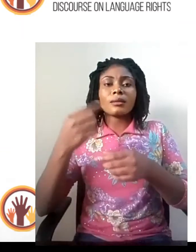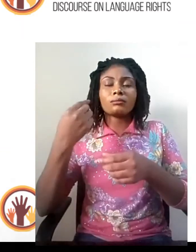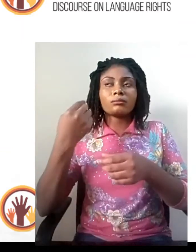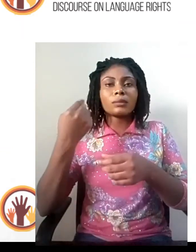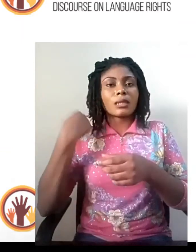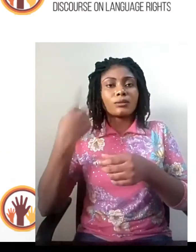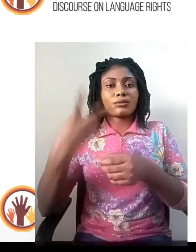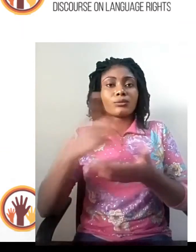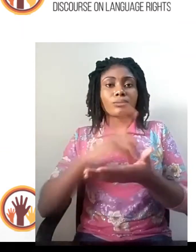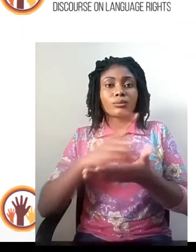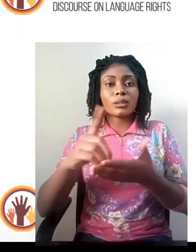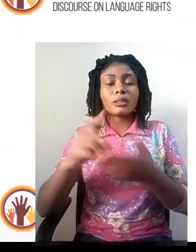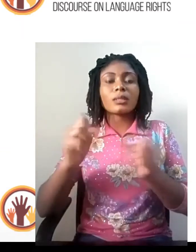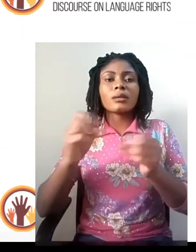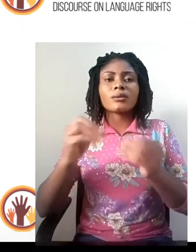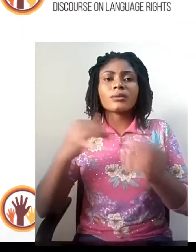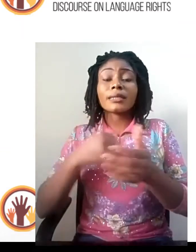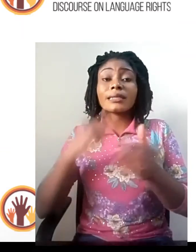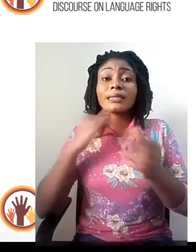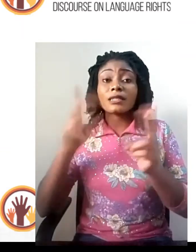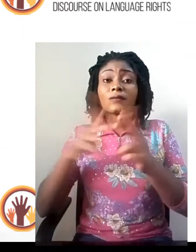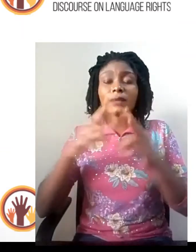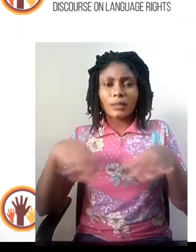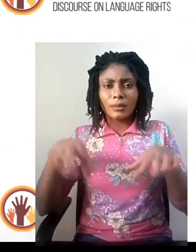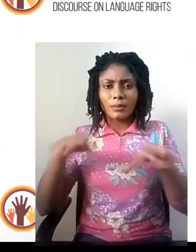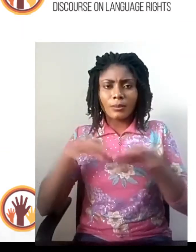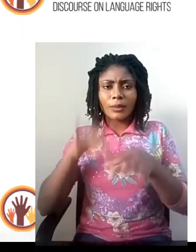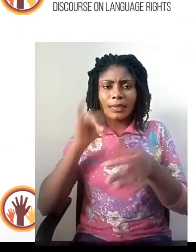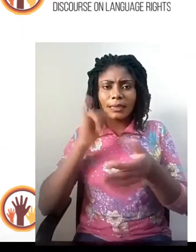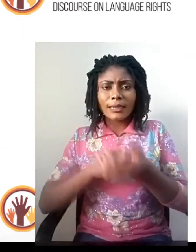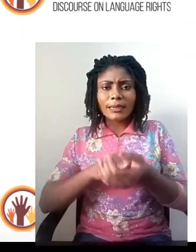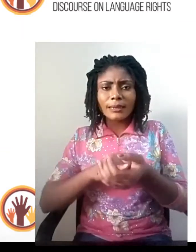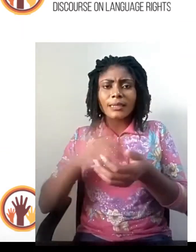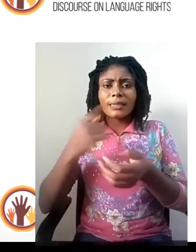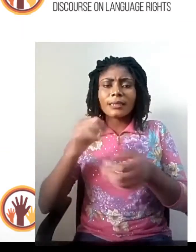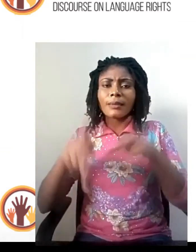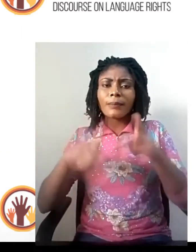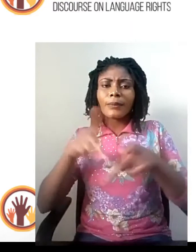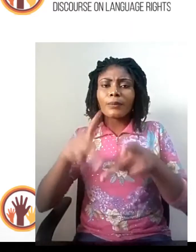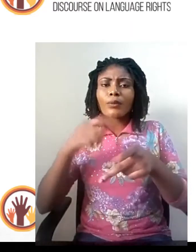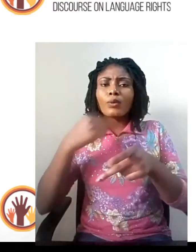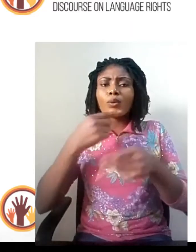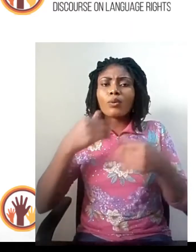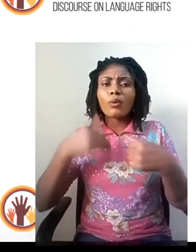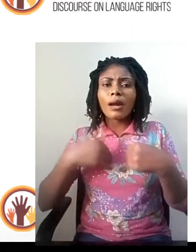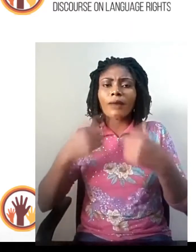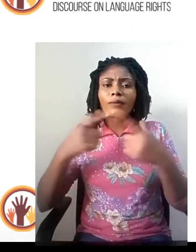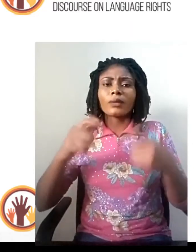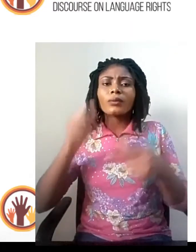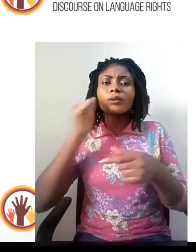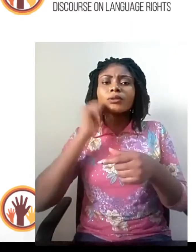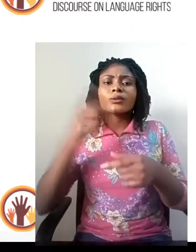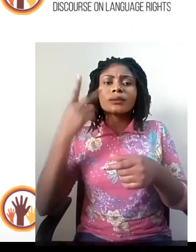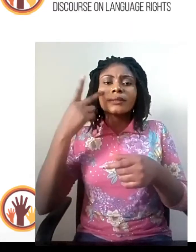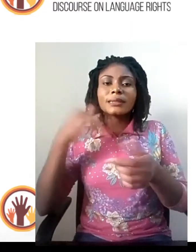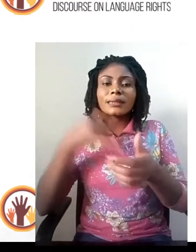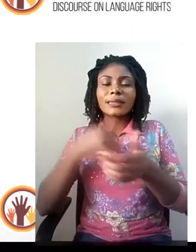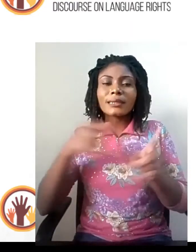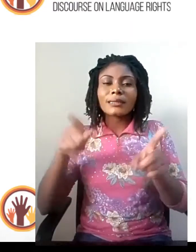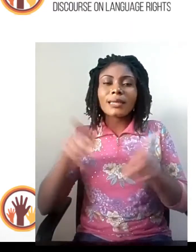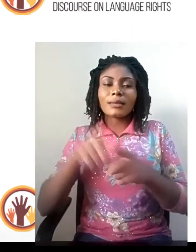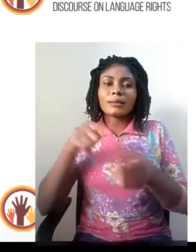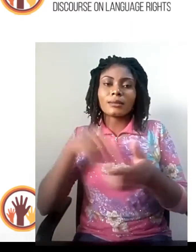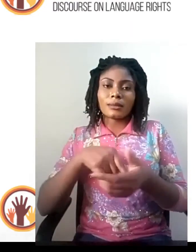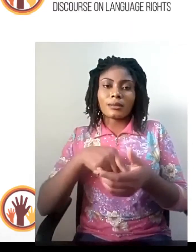it is important that a people who own a language should regard that language as theirs, and it is